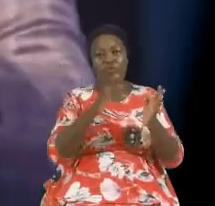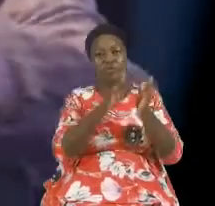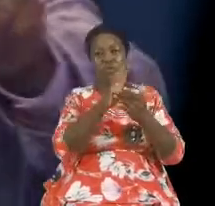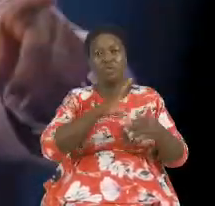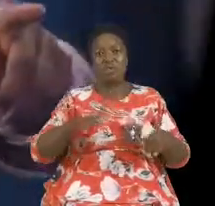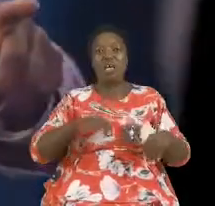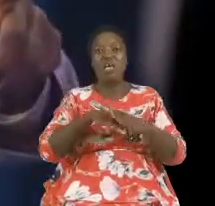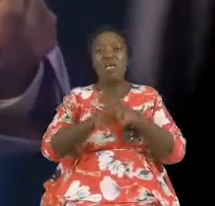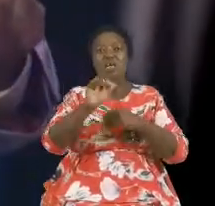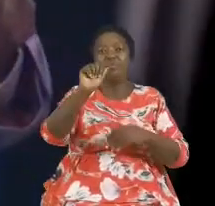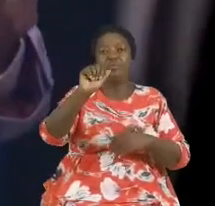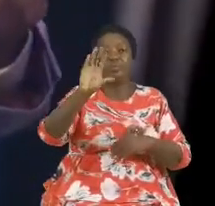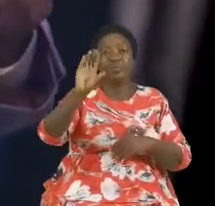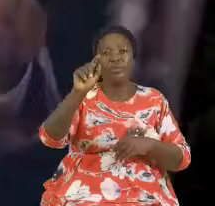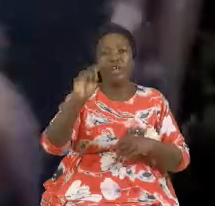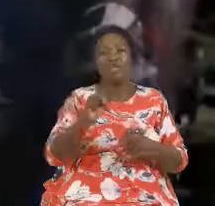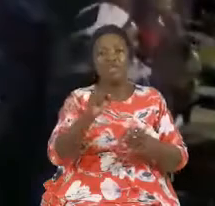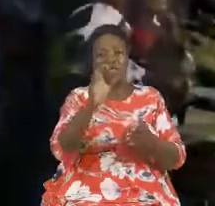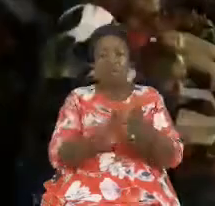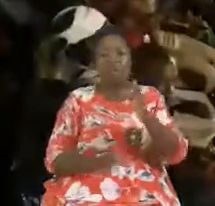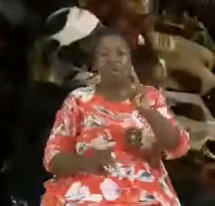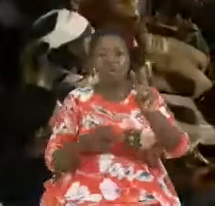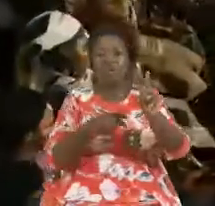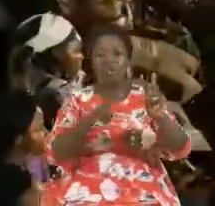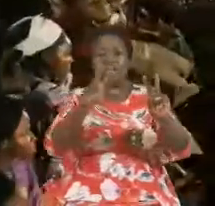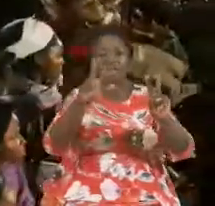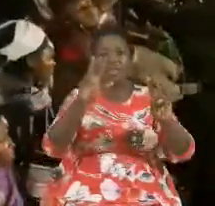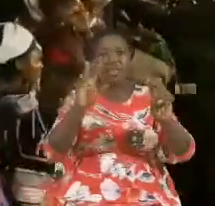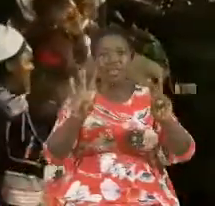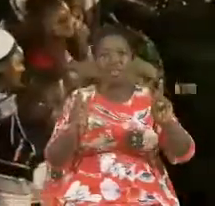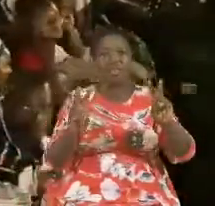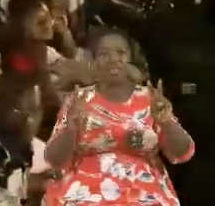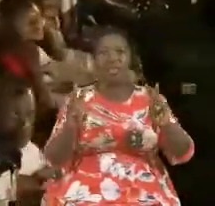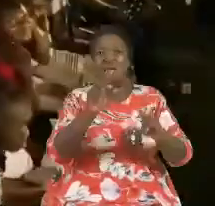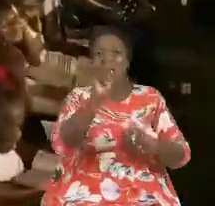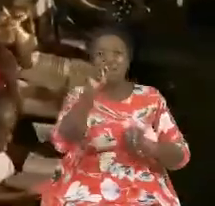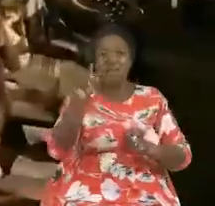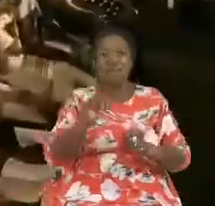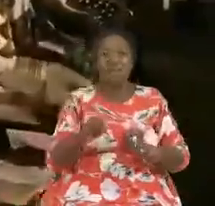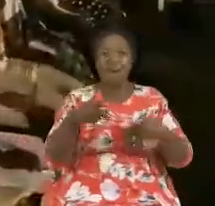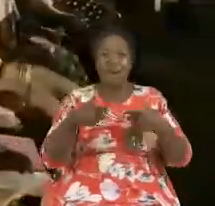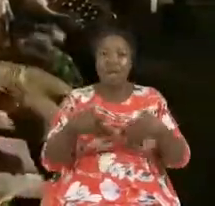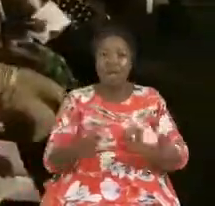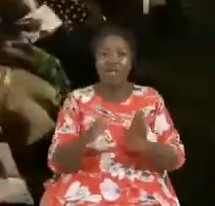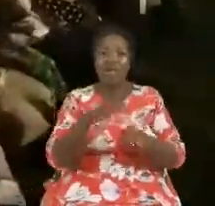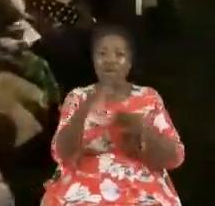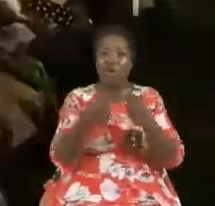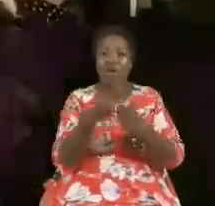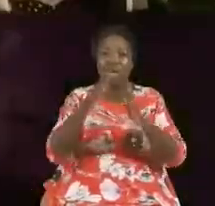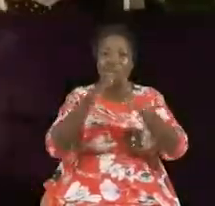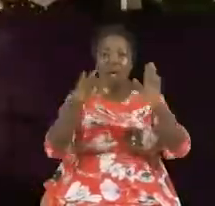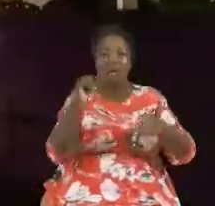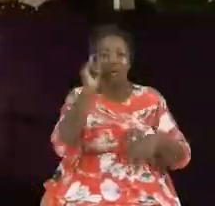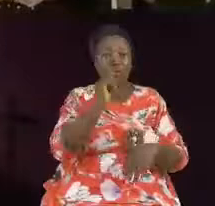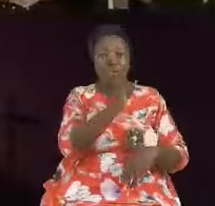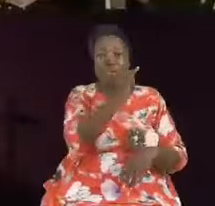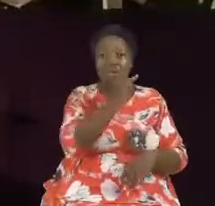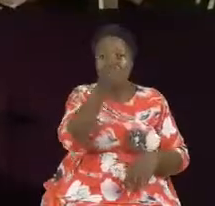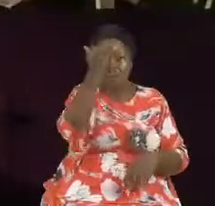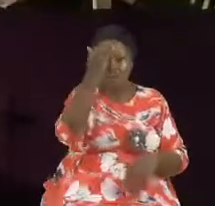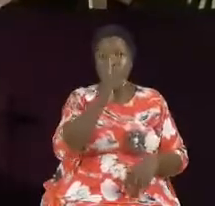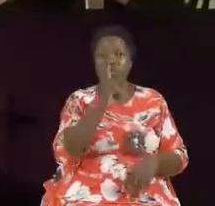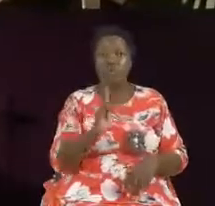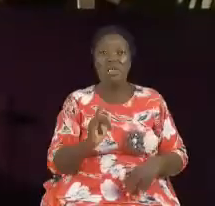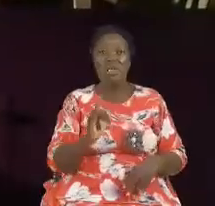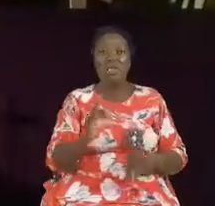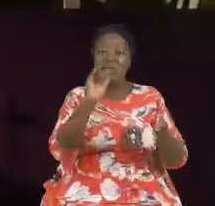the crucifixion of Jesus Christ. Look at Acts chapter 2, verse 36. Therefore, let all